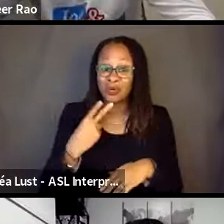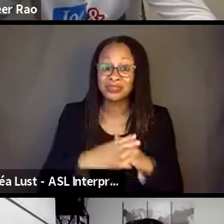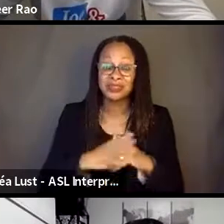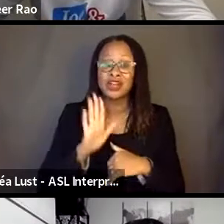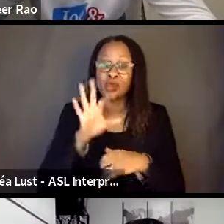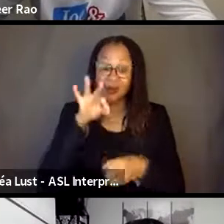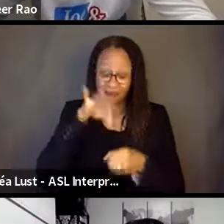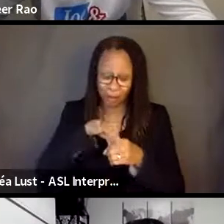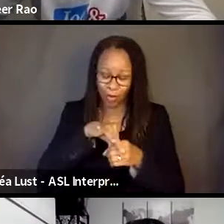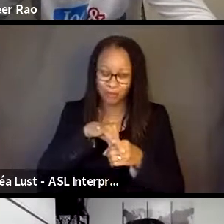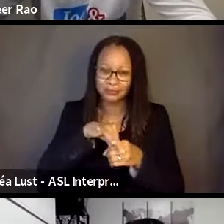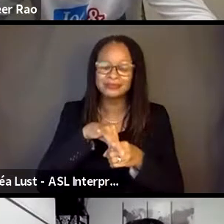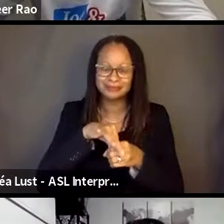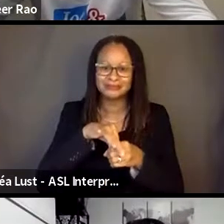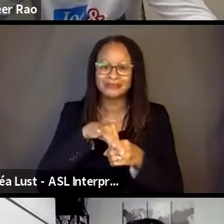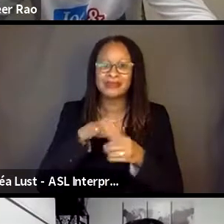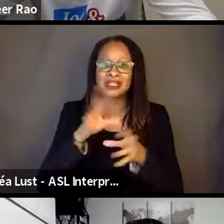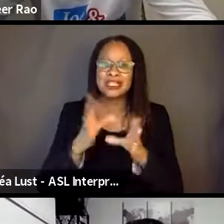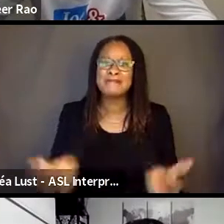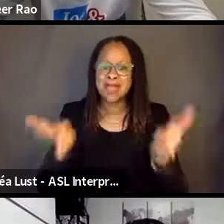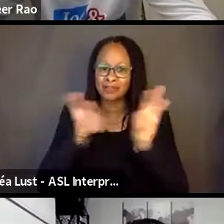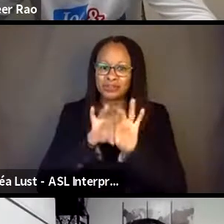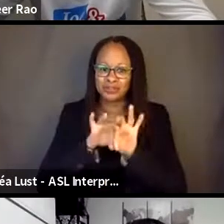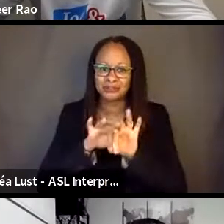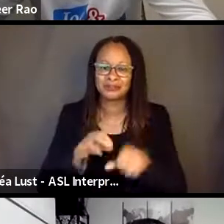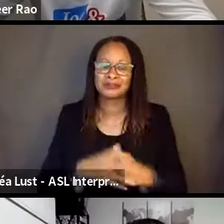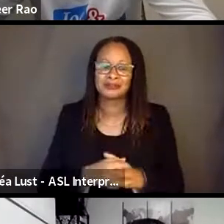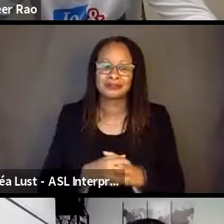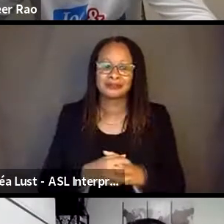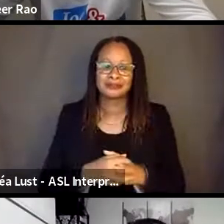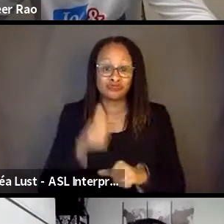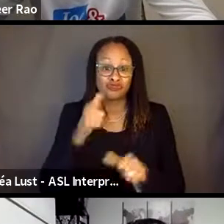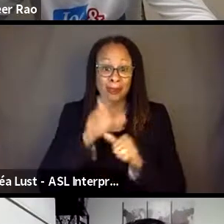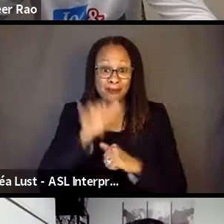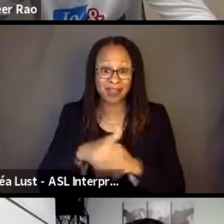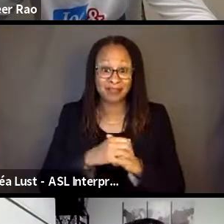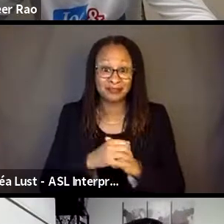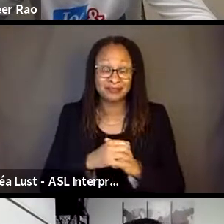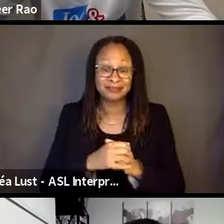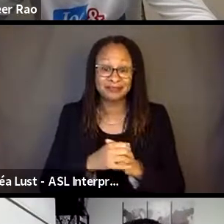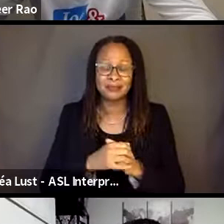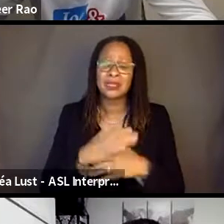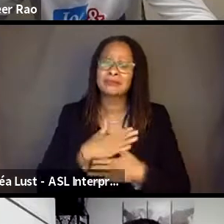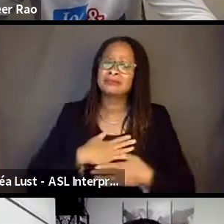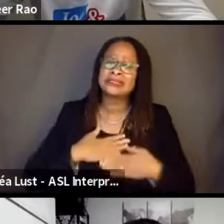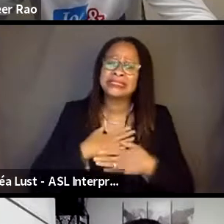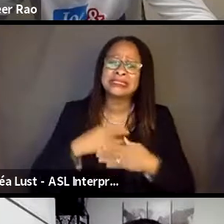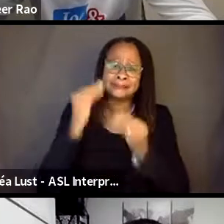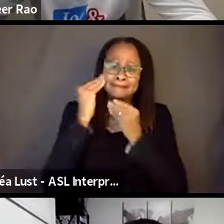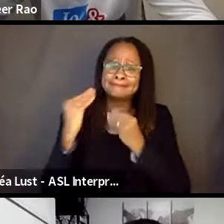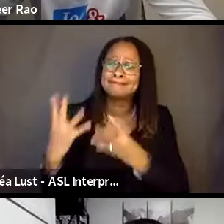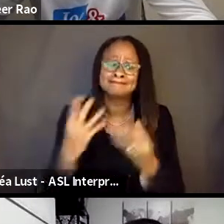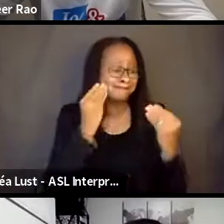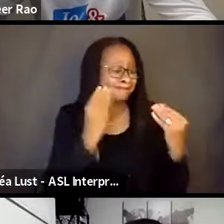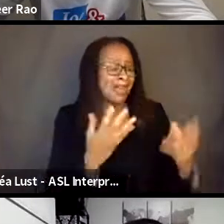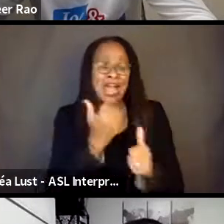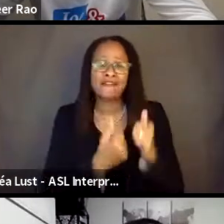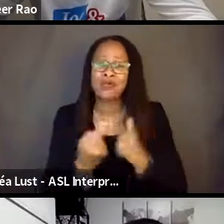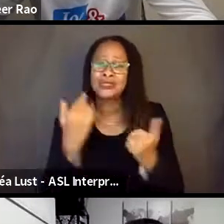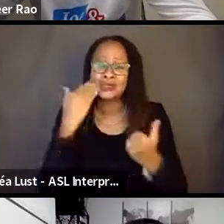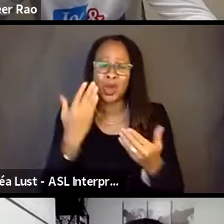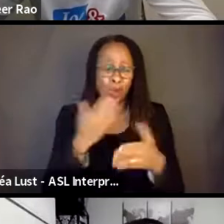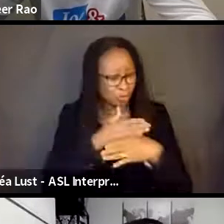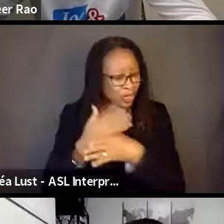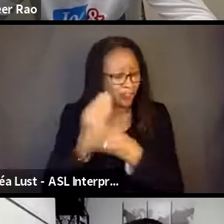your vote, it matters. Remember that. So please tell everyone that you know, as it's